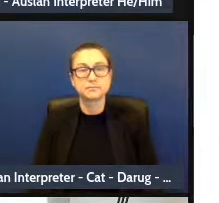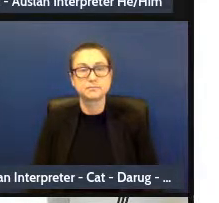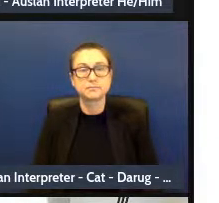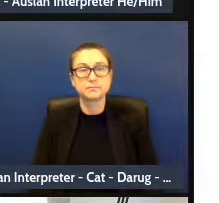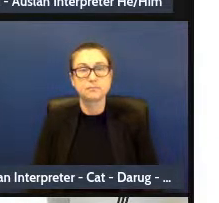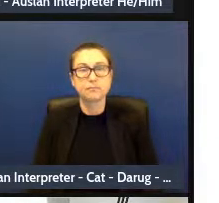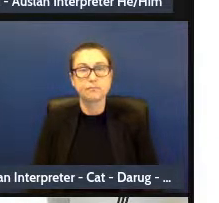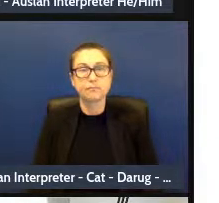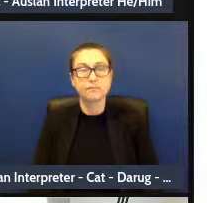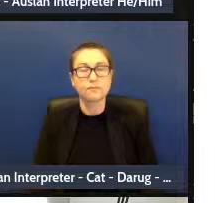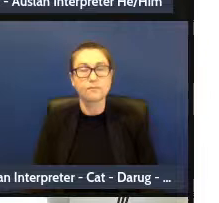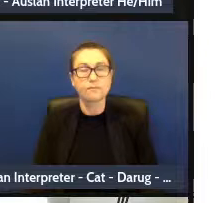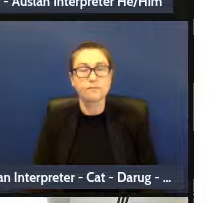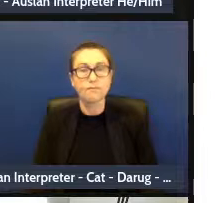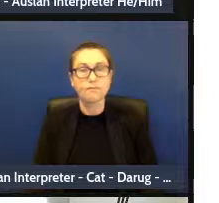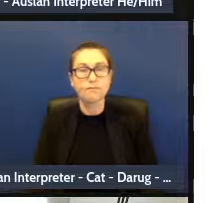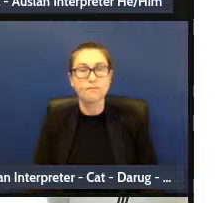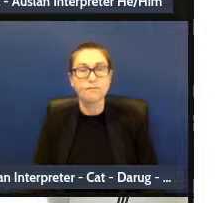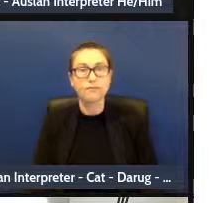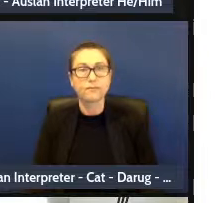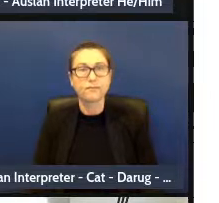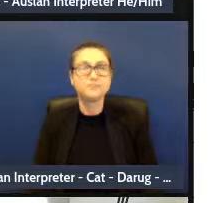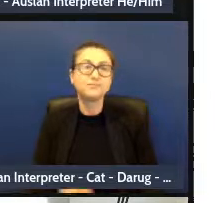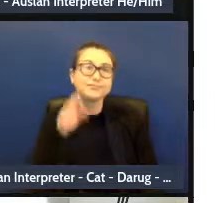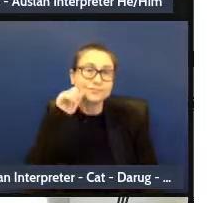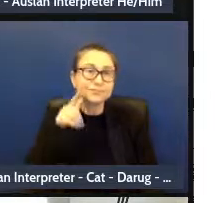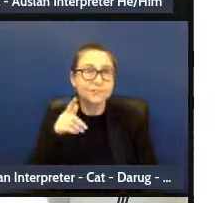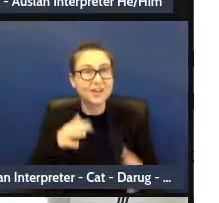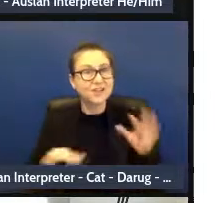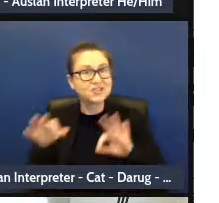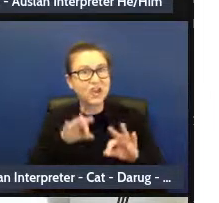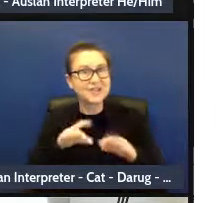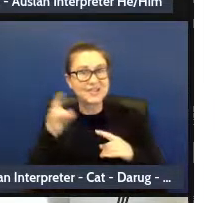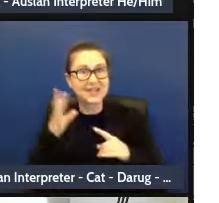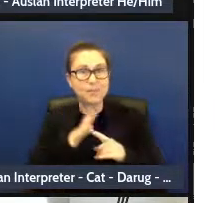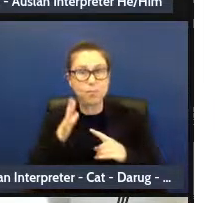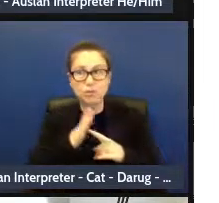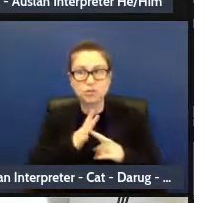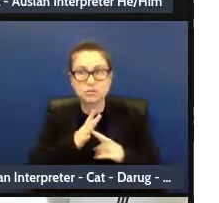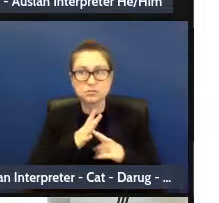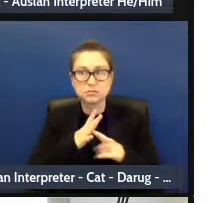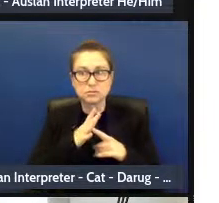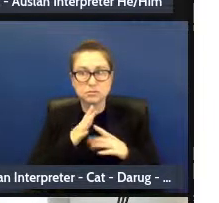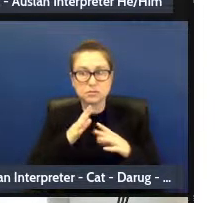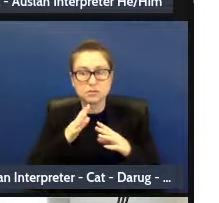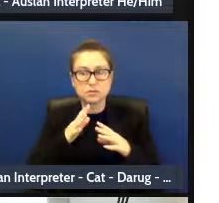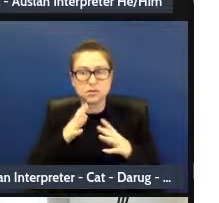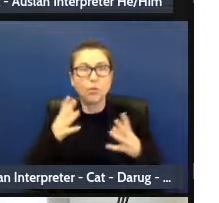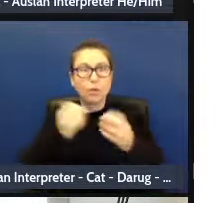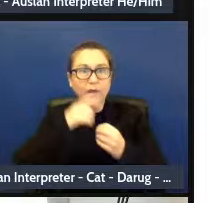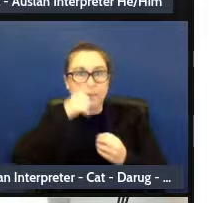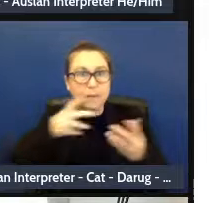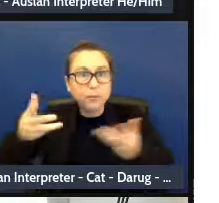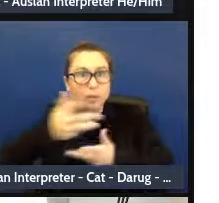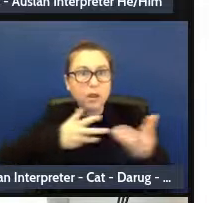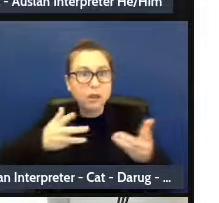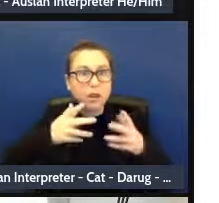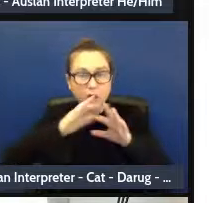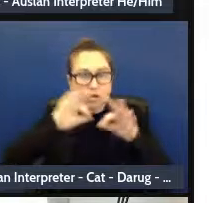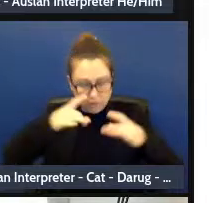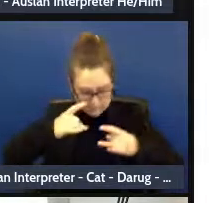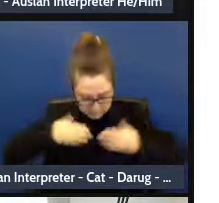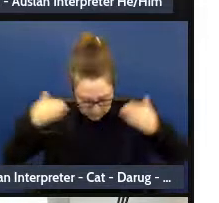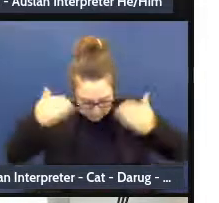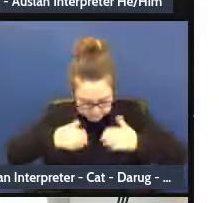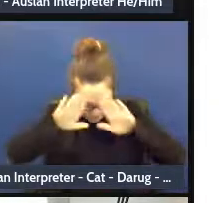So it's really important in science, you're never working alone, and there's a lot of people that help out with any one project.